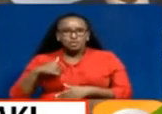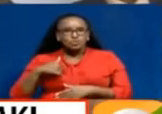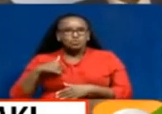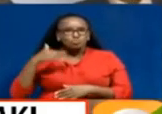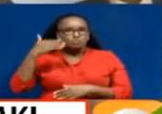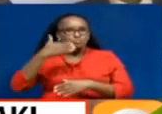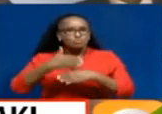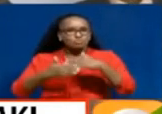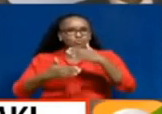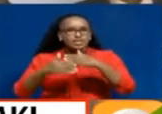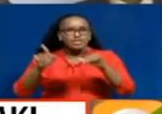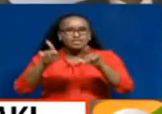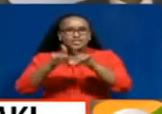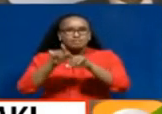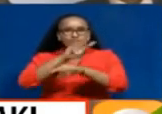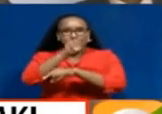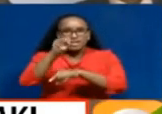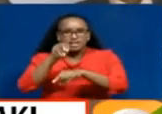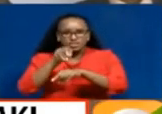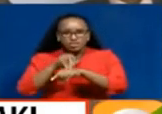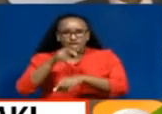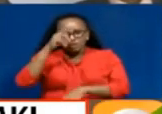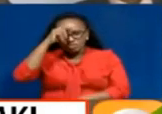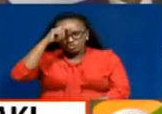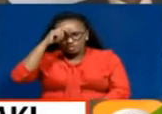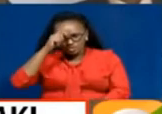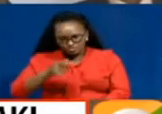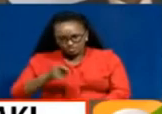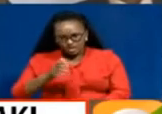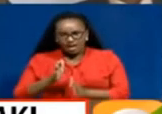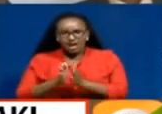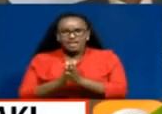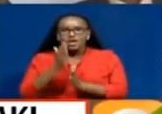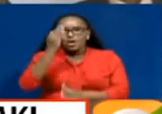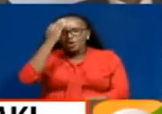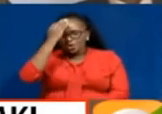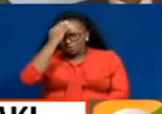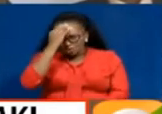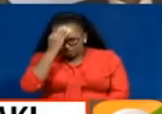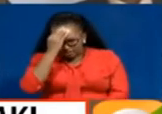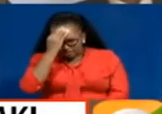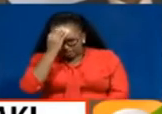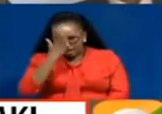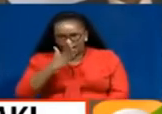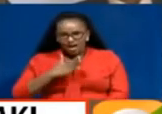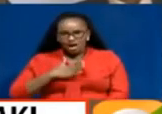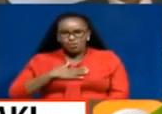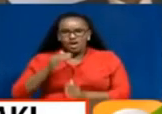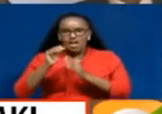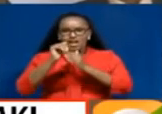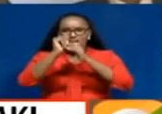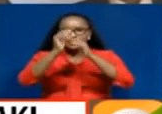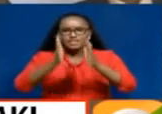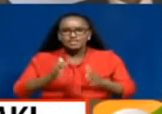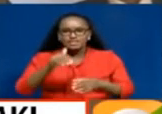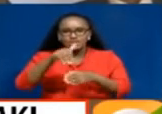nation of respecting and honoring our leaders in